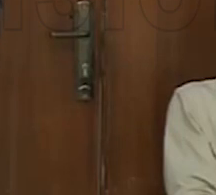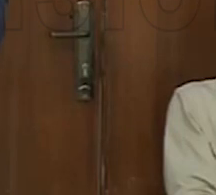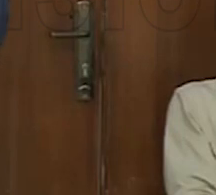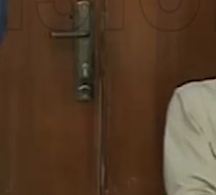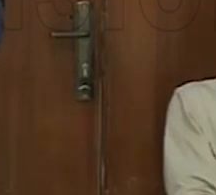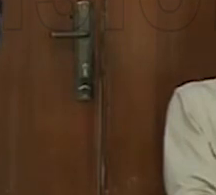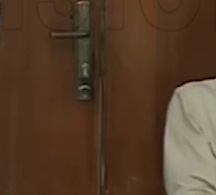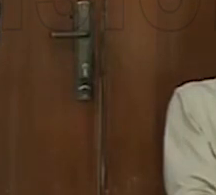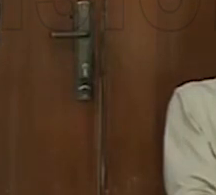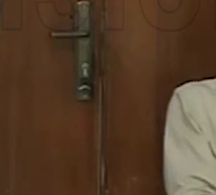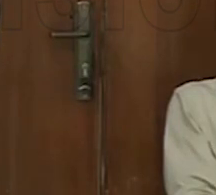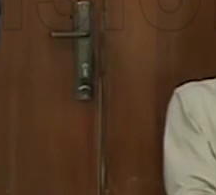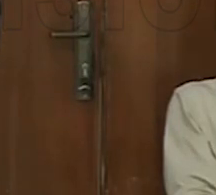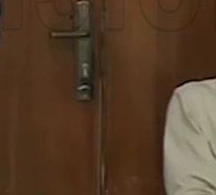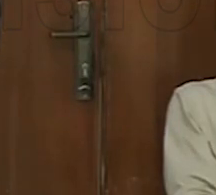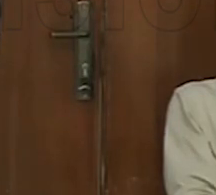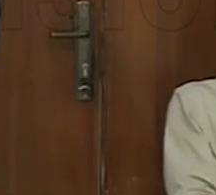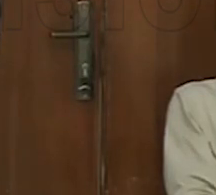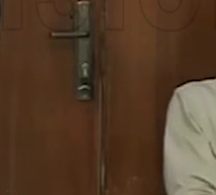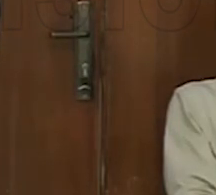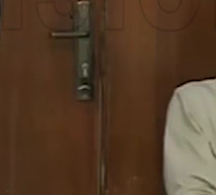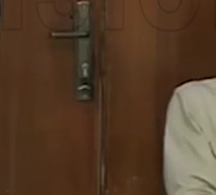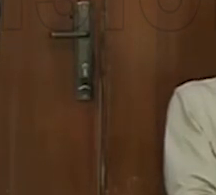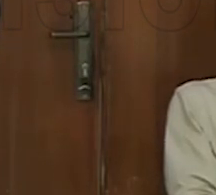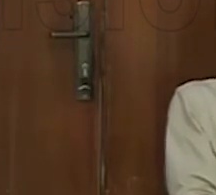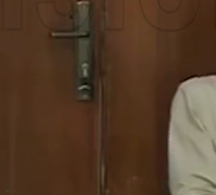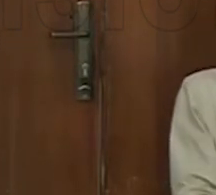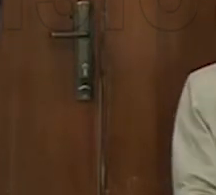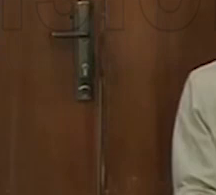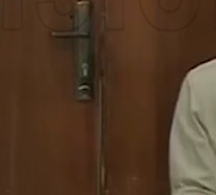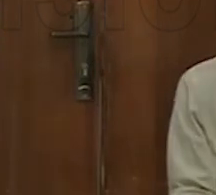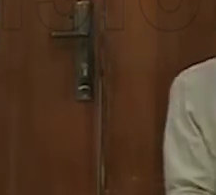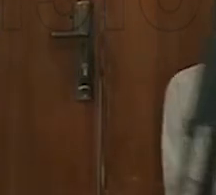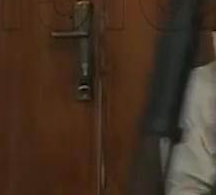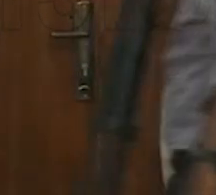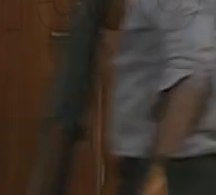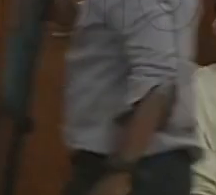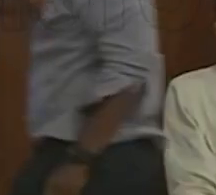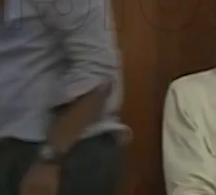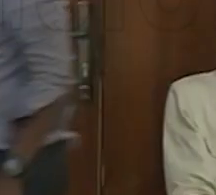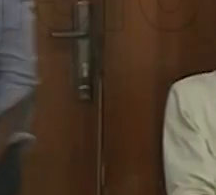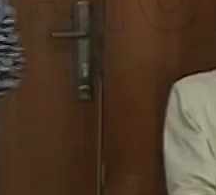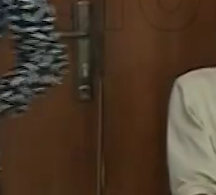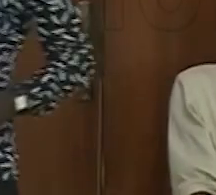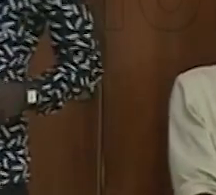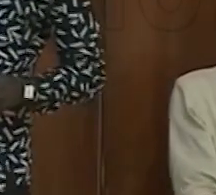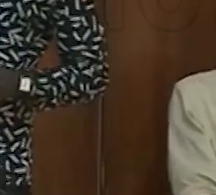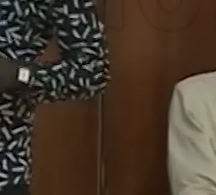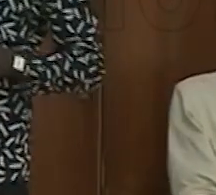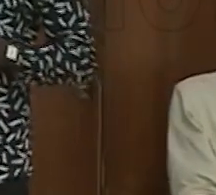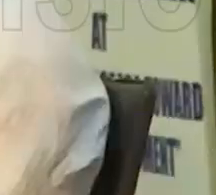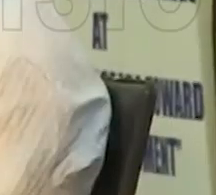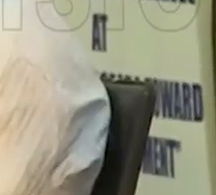of NCDC. It has to do with an event that happened at the Gogolada Treatment Center at the weekend. It's an unfortunate one